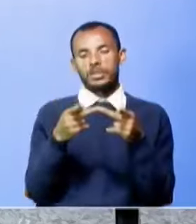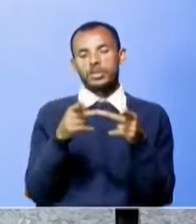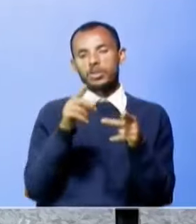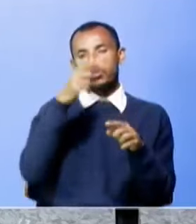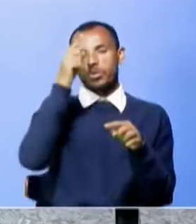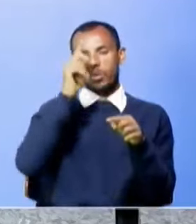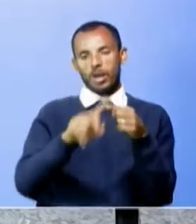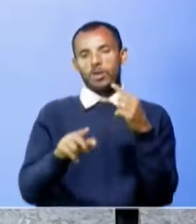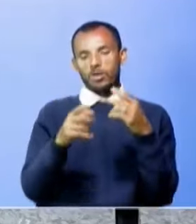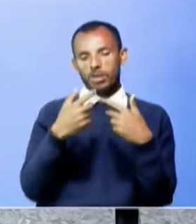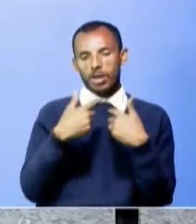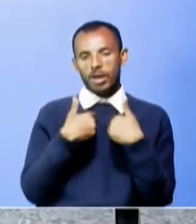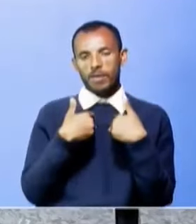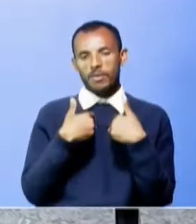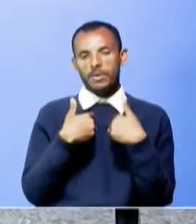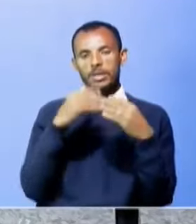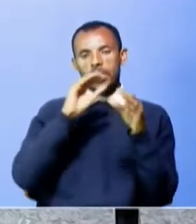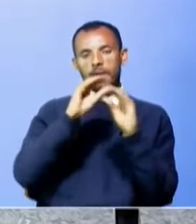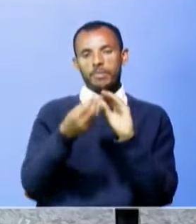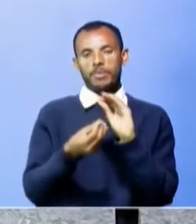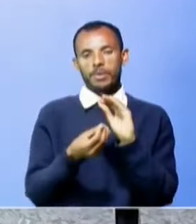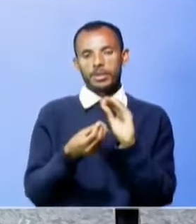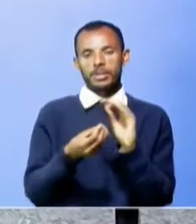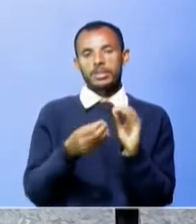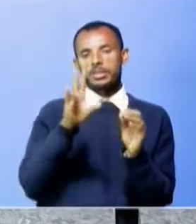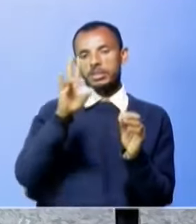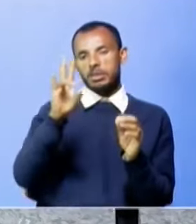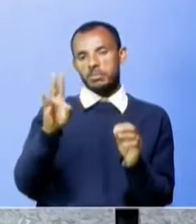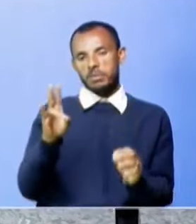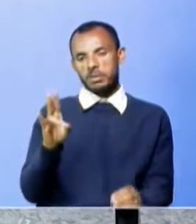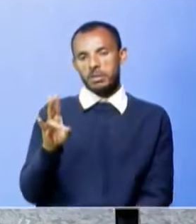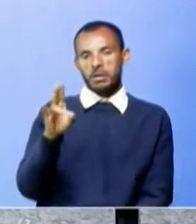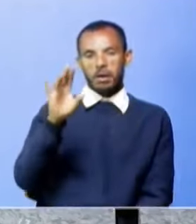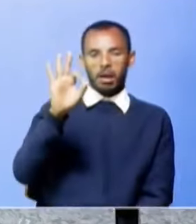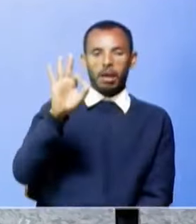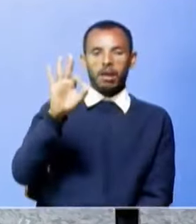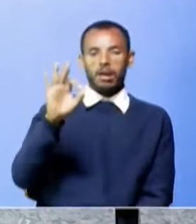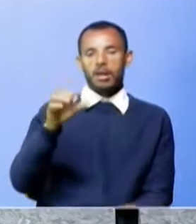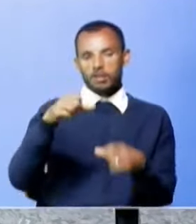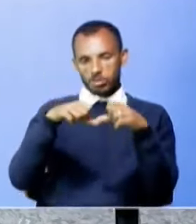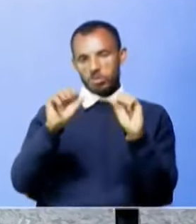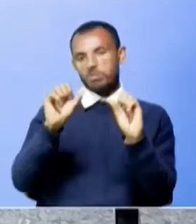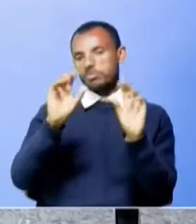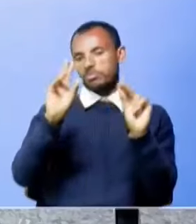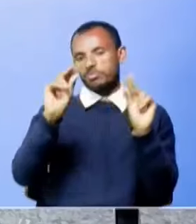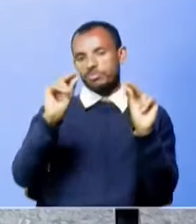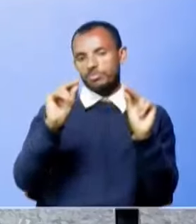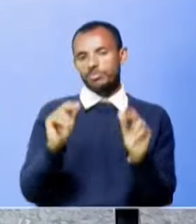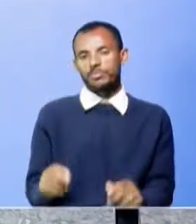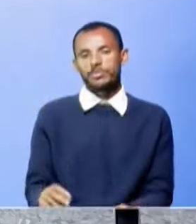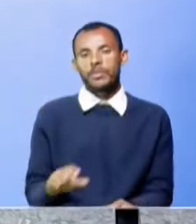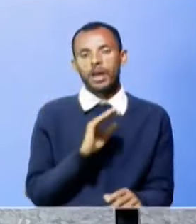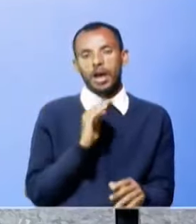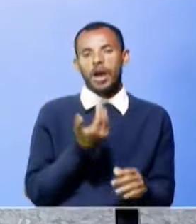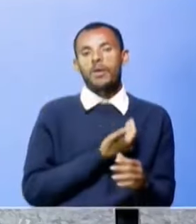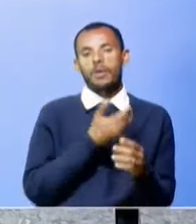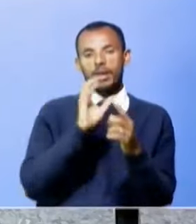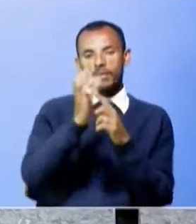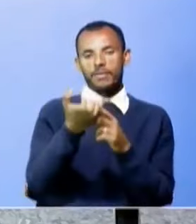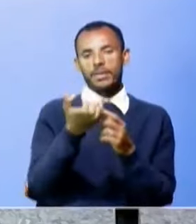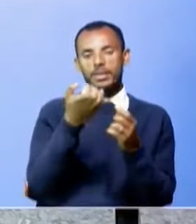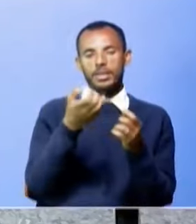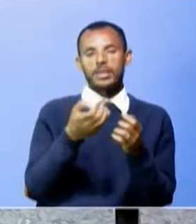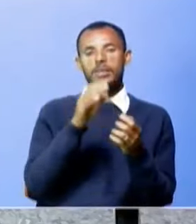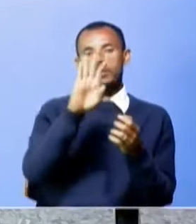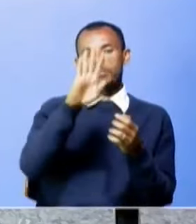cannot have numbers 7, 9, and so on. So our event in B